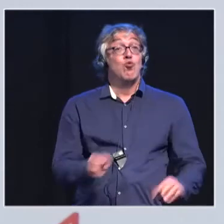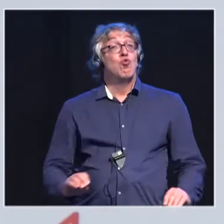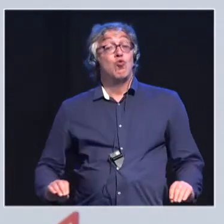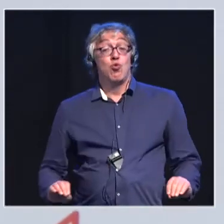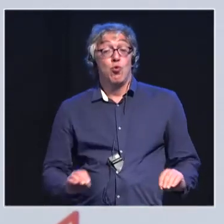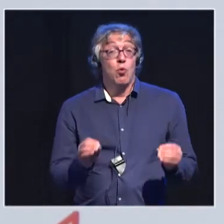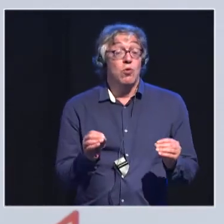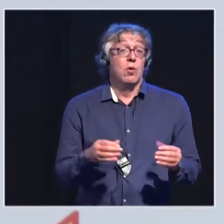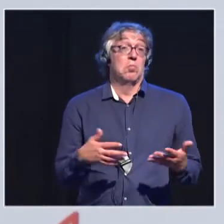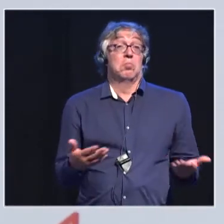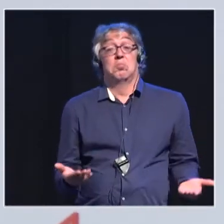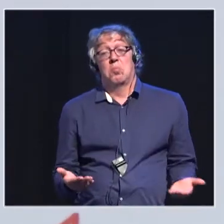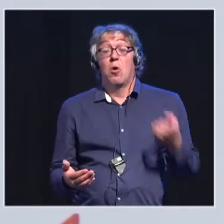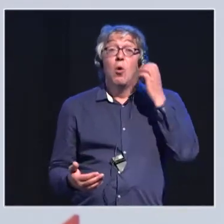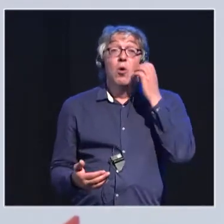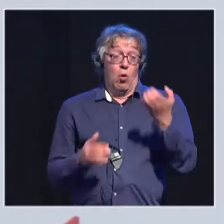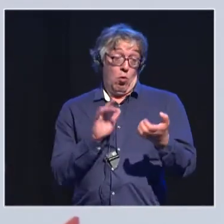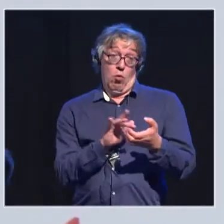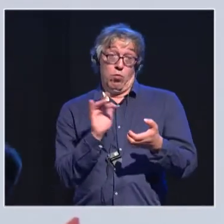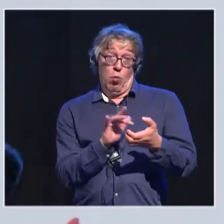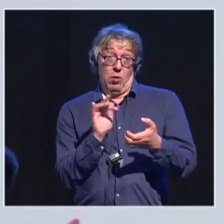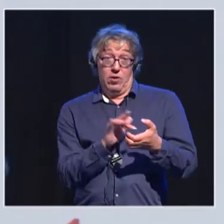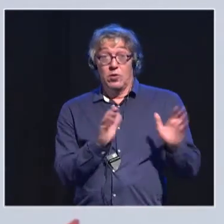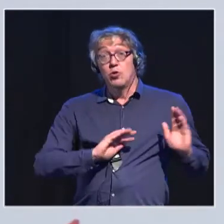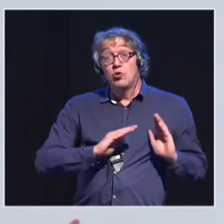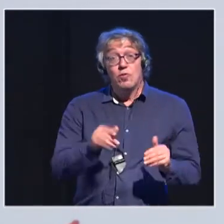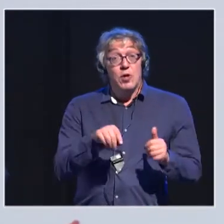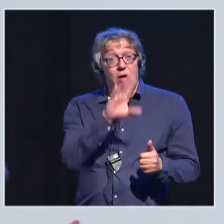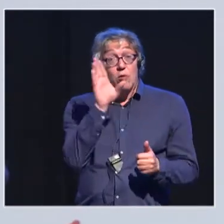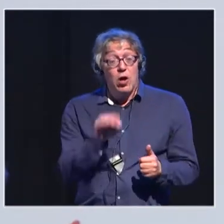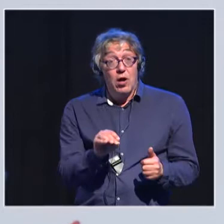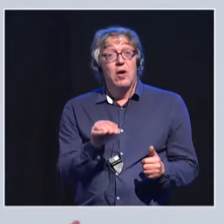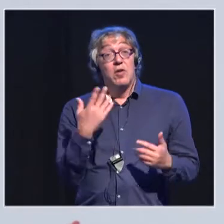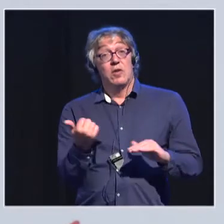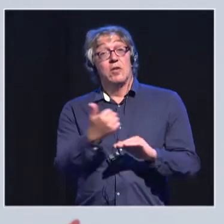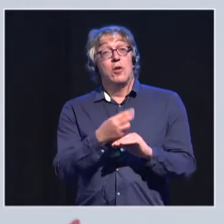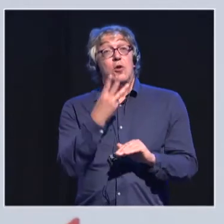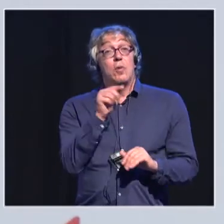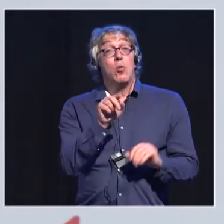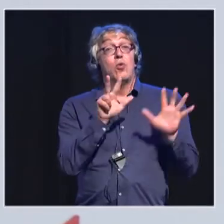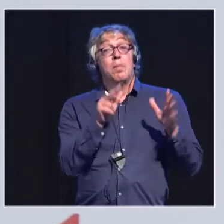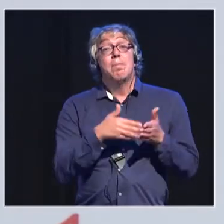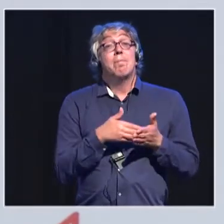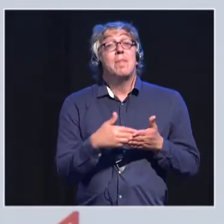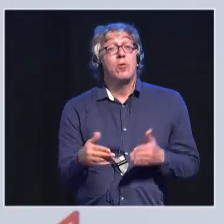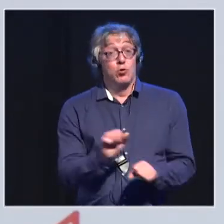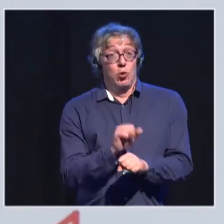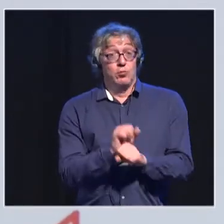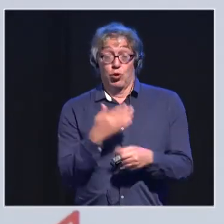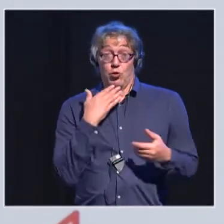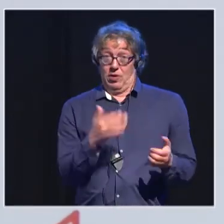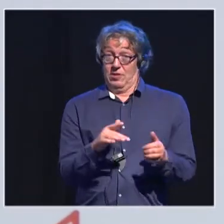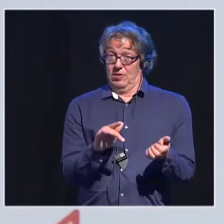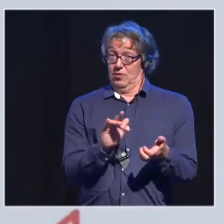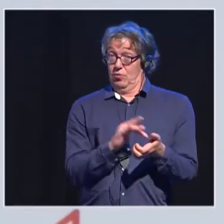Mobile technologies and mobile services created in Africa 3.8 million jobs 2 years